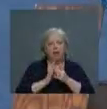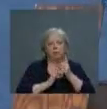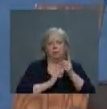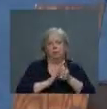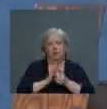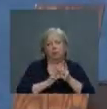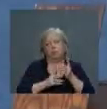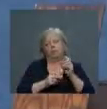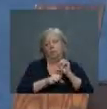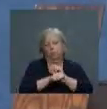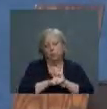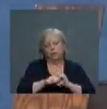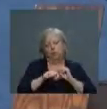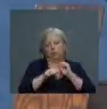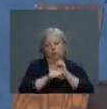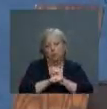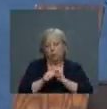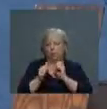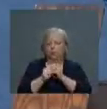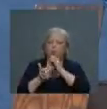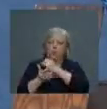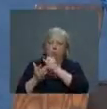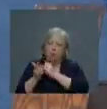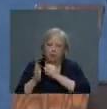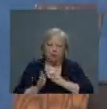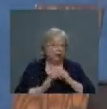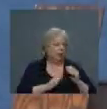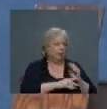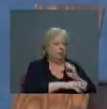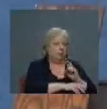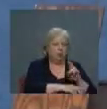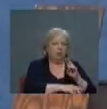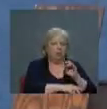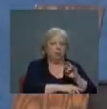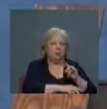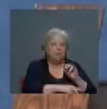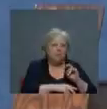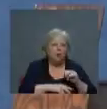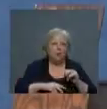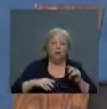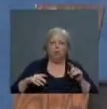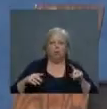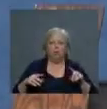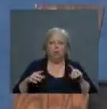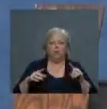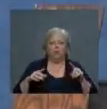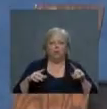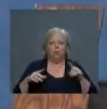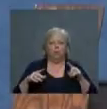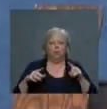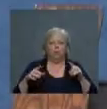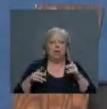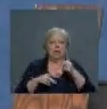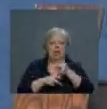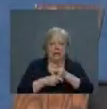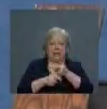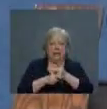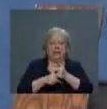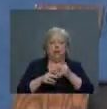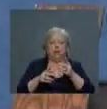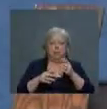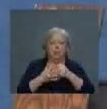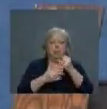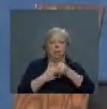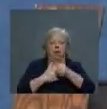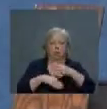get with the architect and Mr. Martin to condense the scope of the project, to keep it on-site right